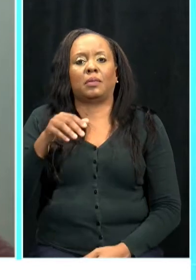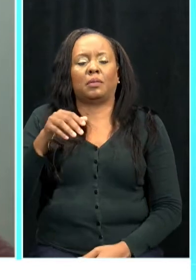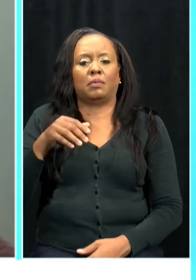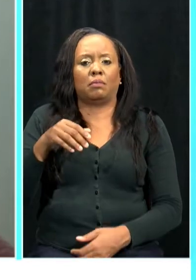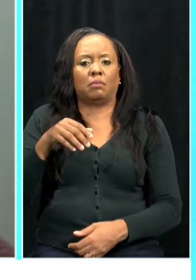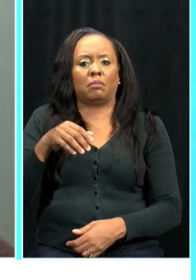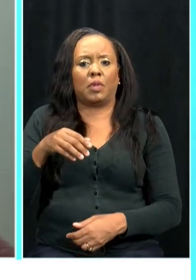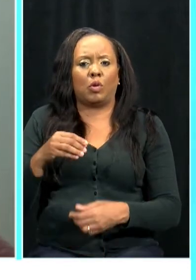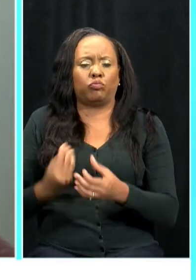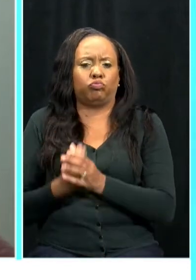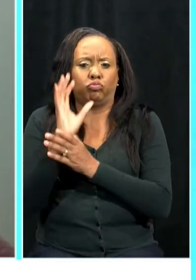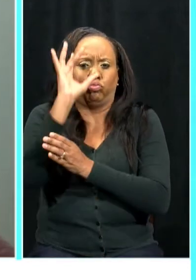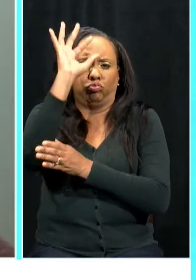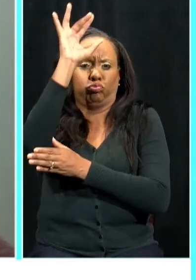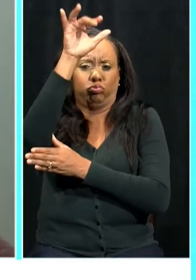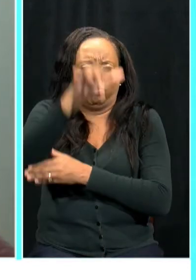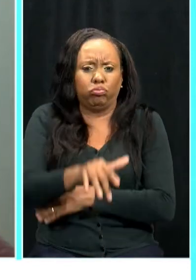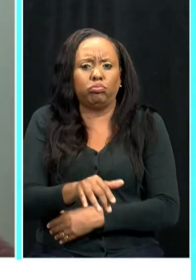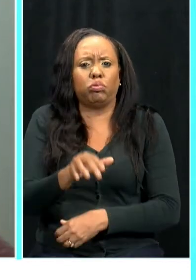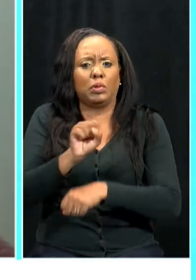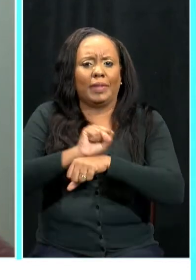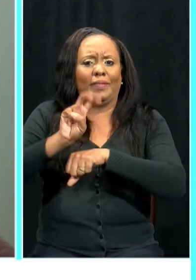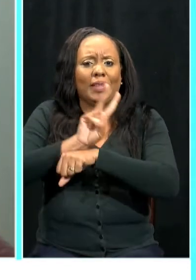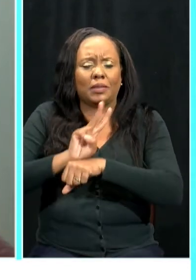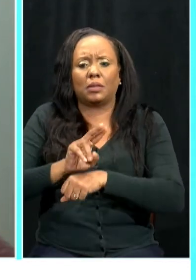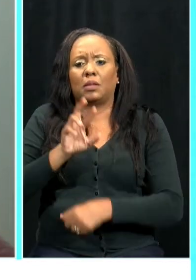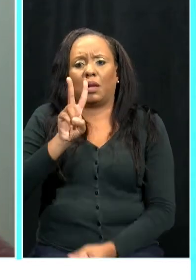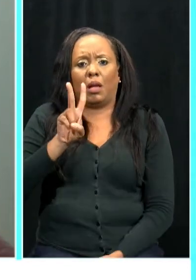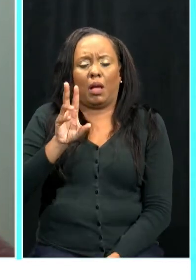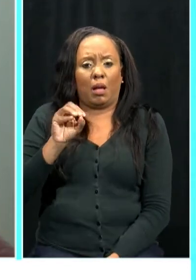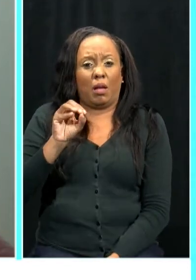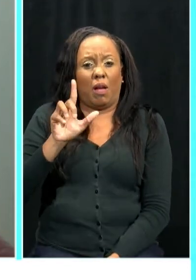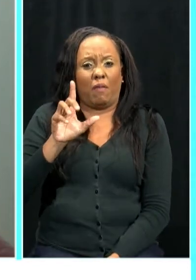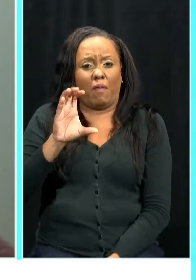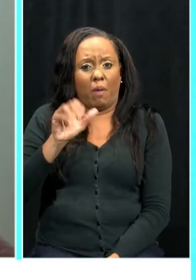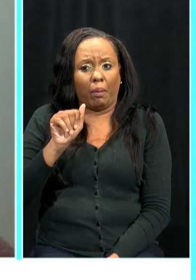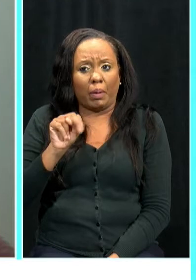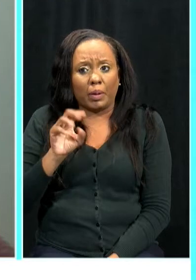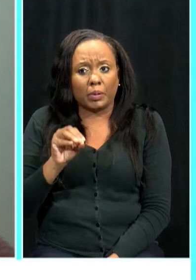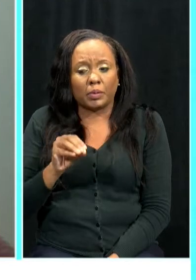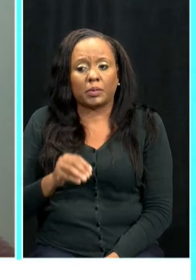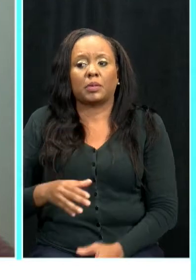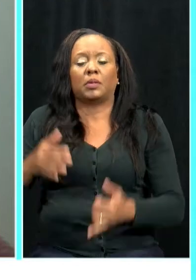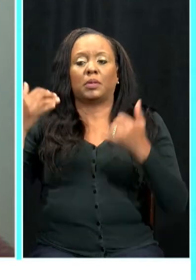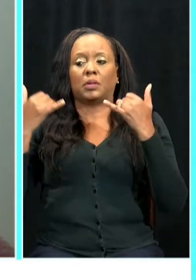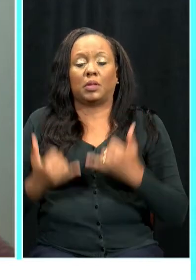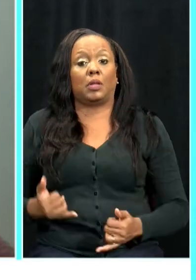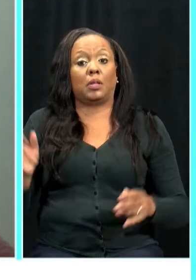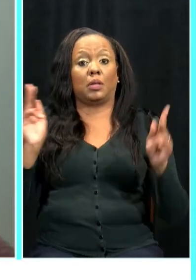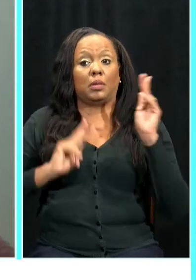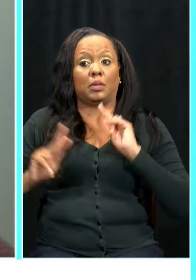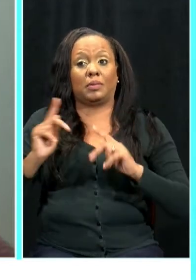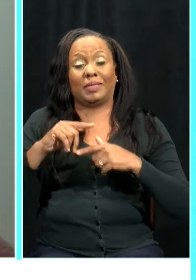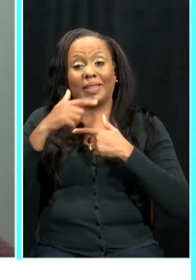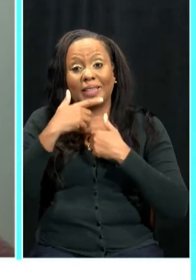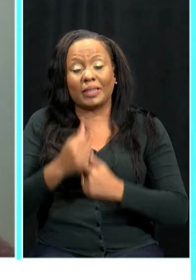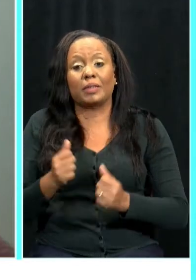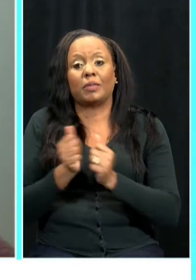and we can go on and on. So this was this period when persons interested in public